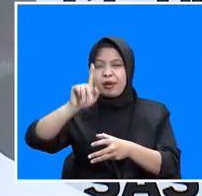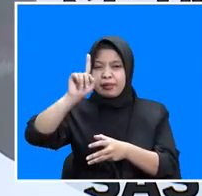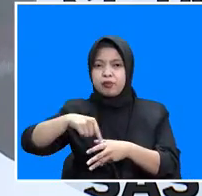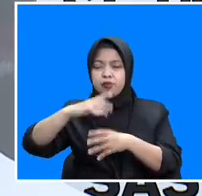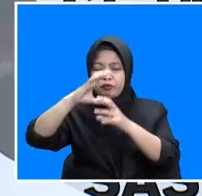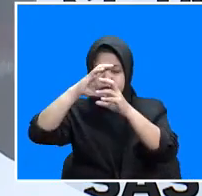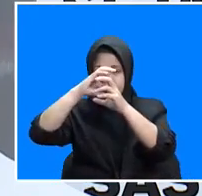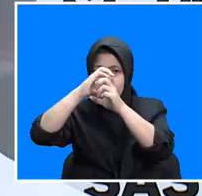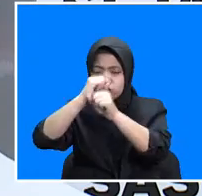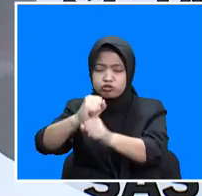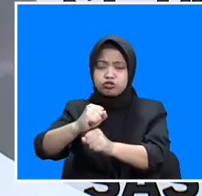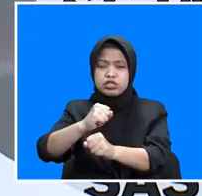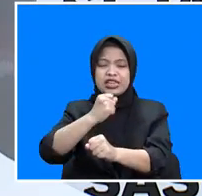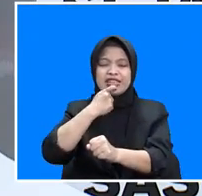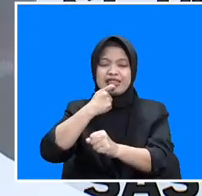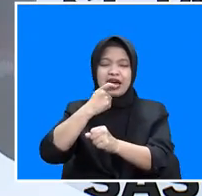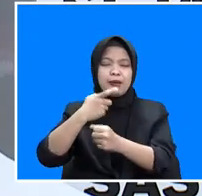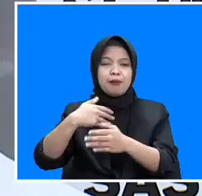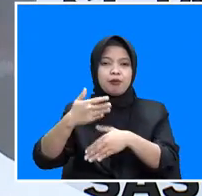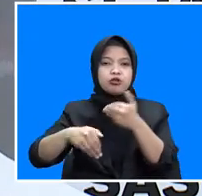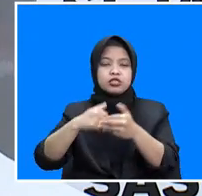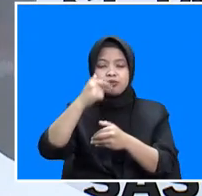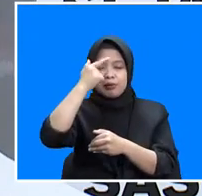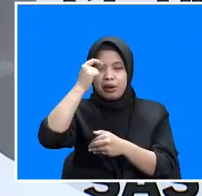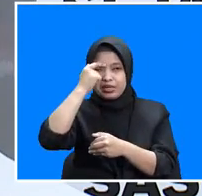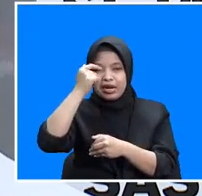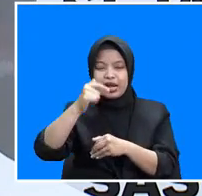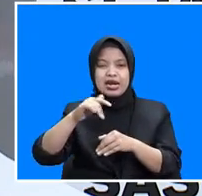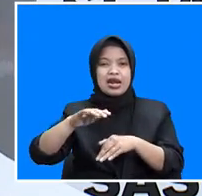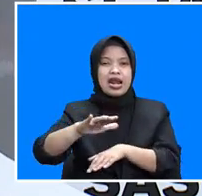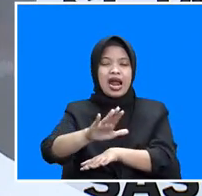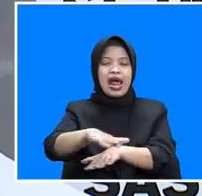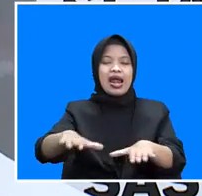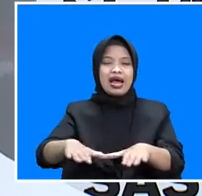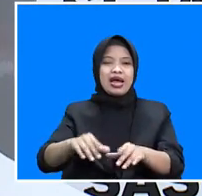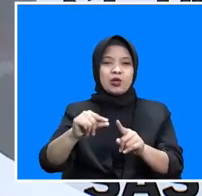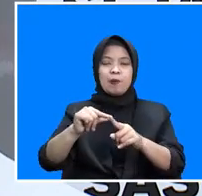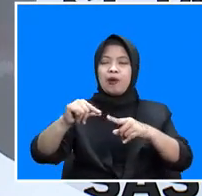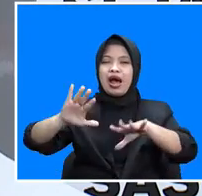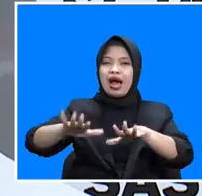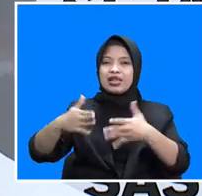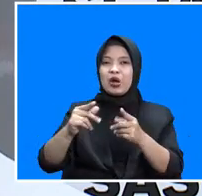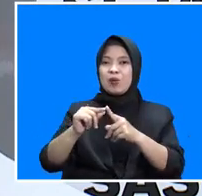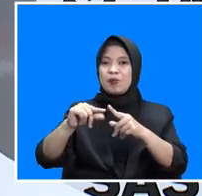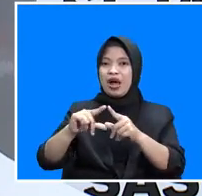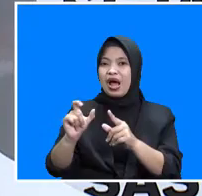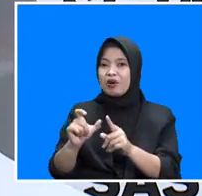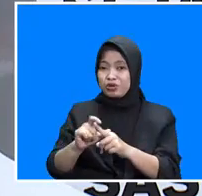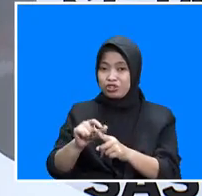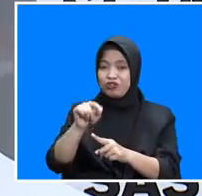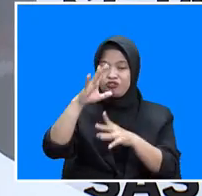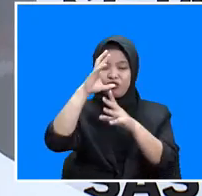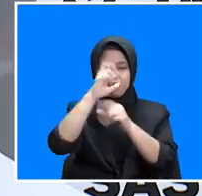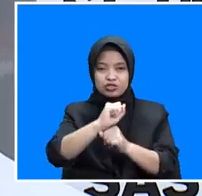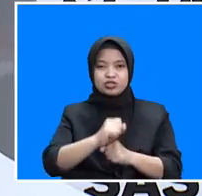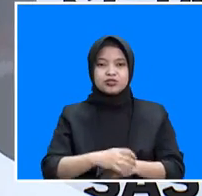grade learning, including literacy and numeracy. And it really does respond